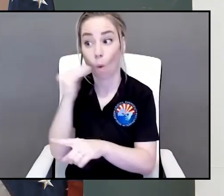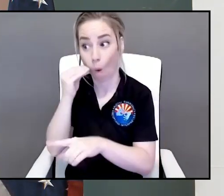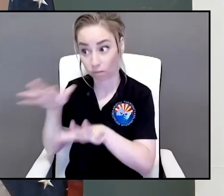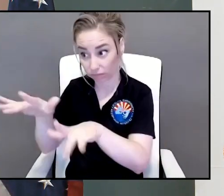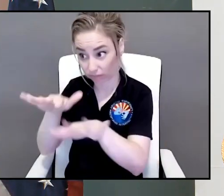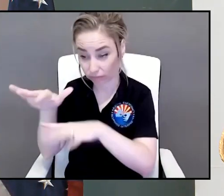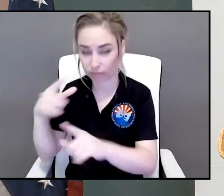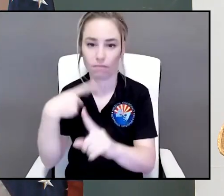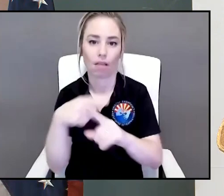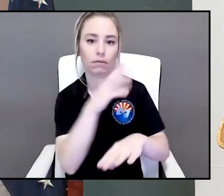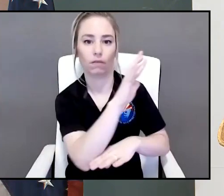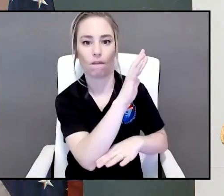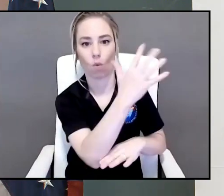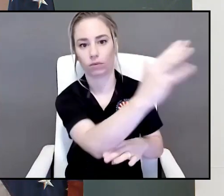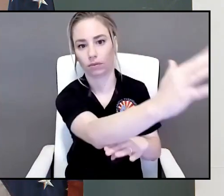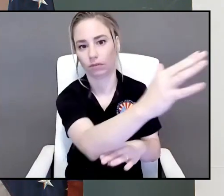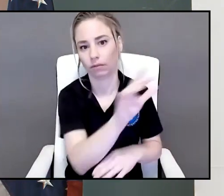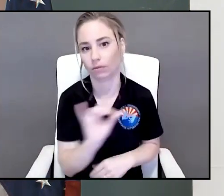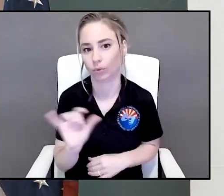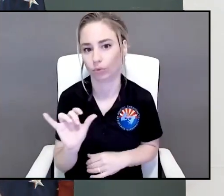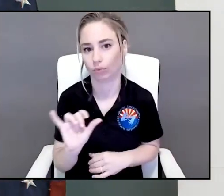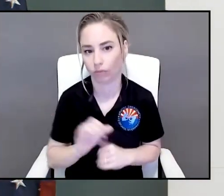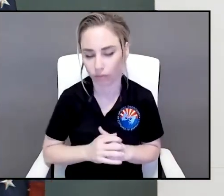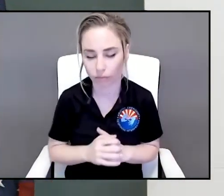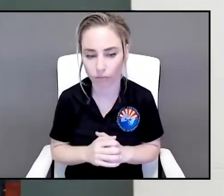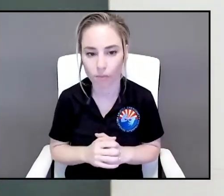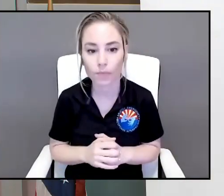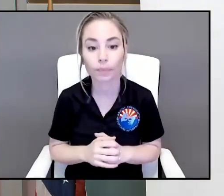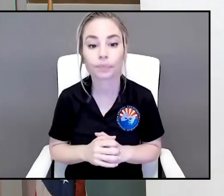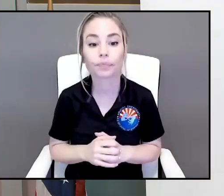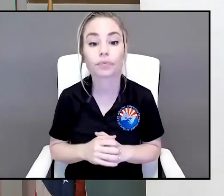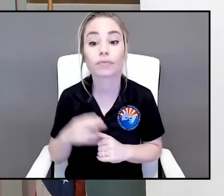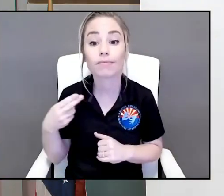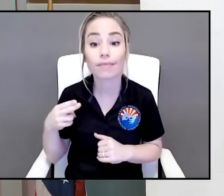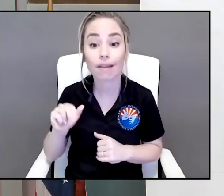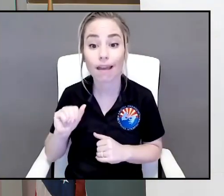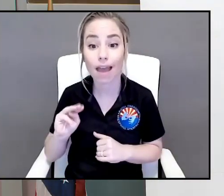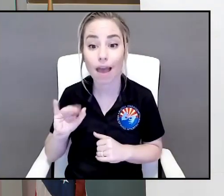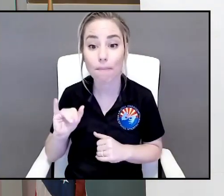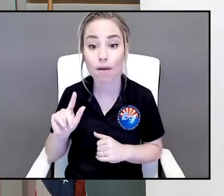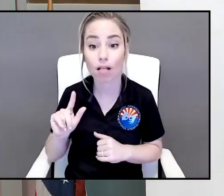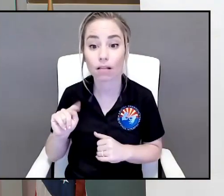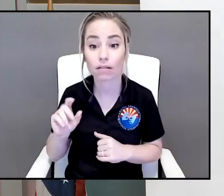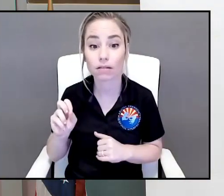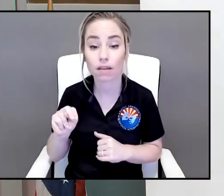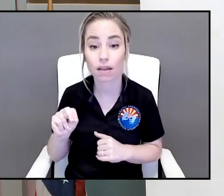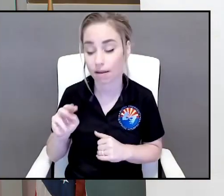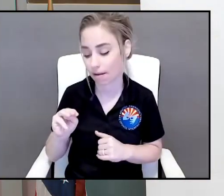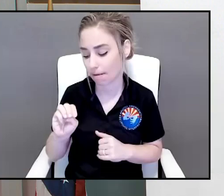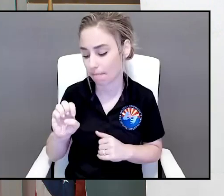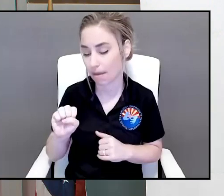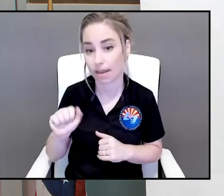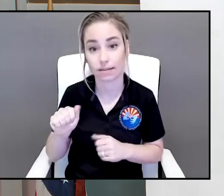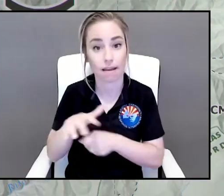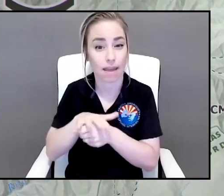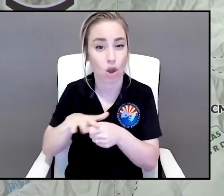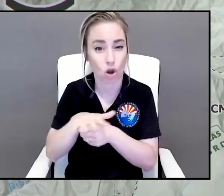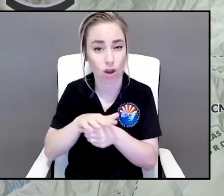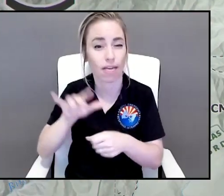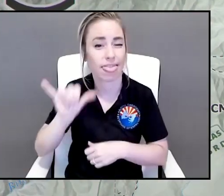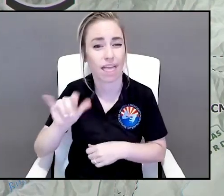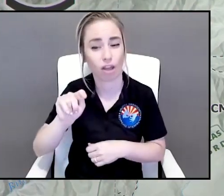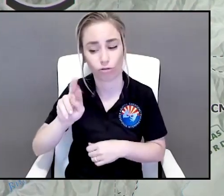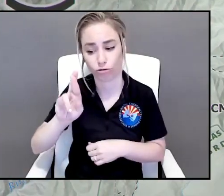well. So I'll start kind of over here by Hamilton Mesa. The Hamilton Trail that was opened